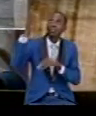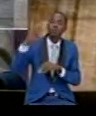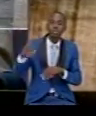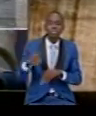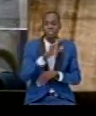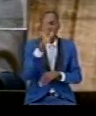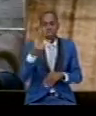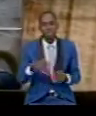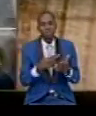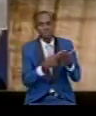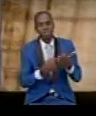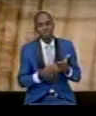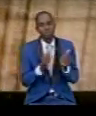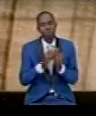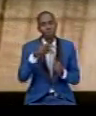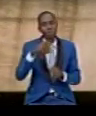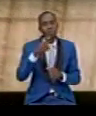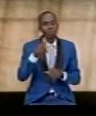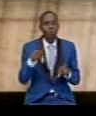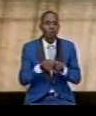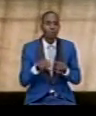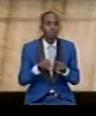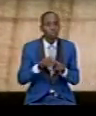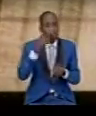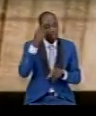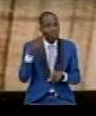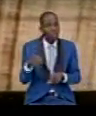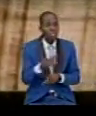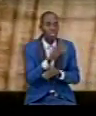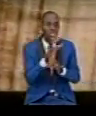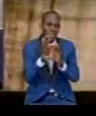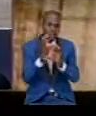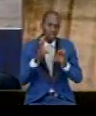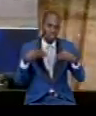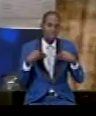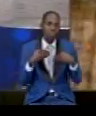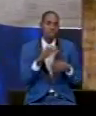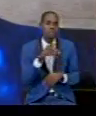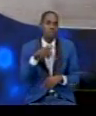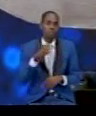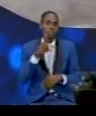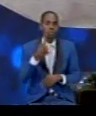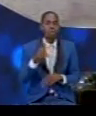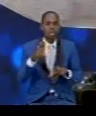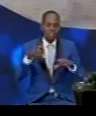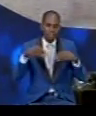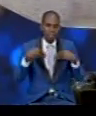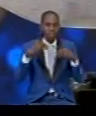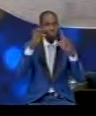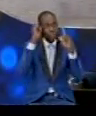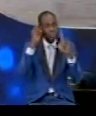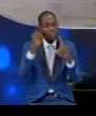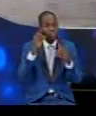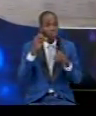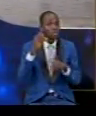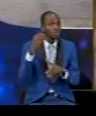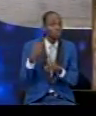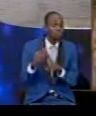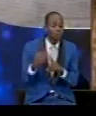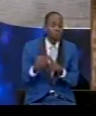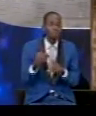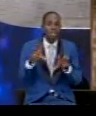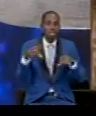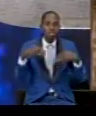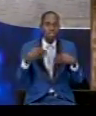not argue about Paul the Apostle because they received him they received this message they received this